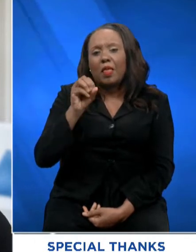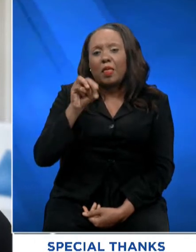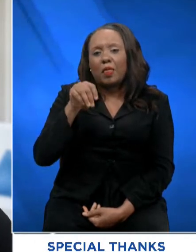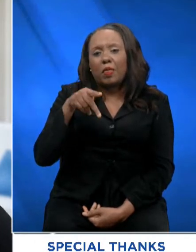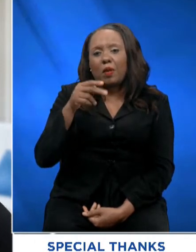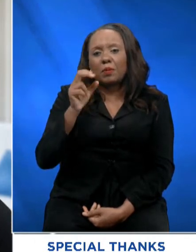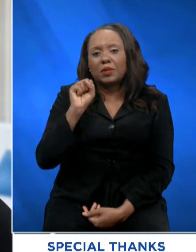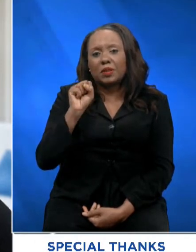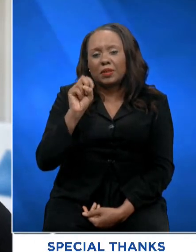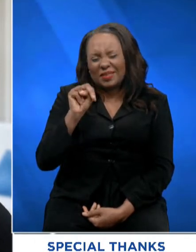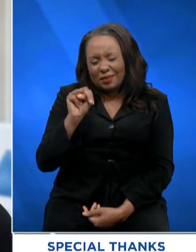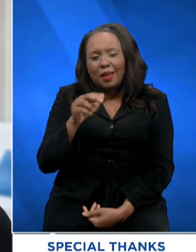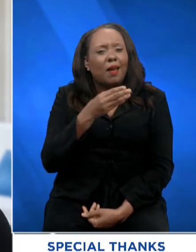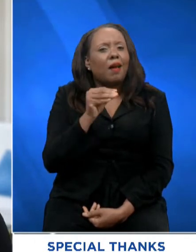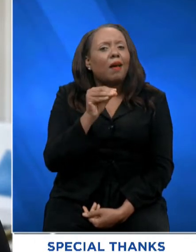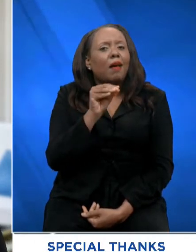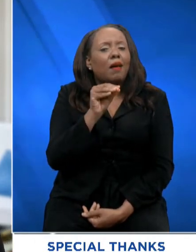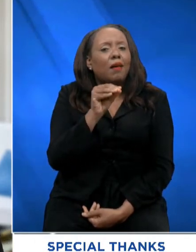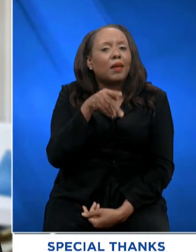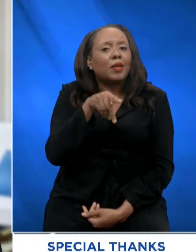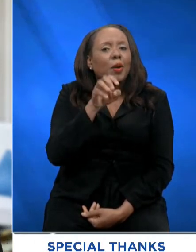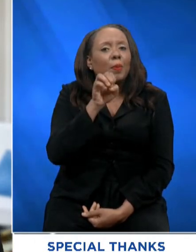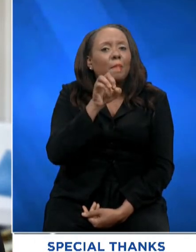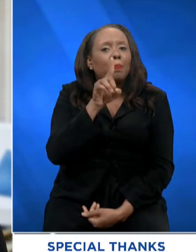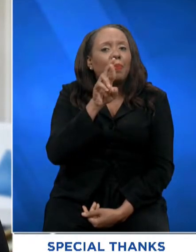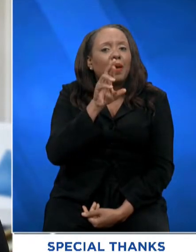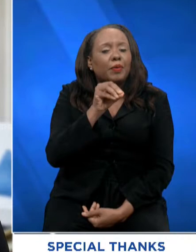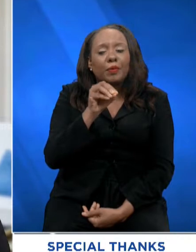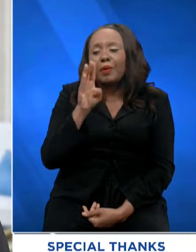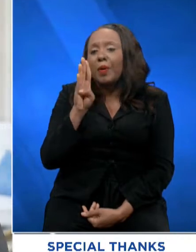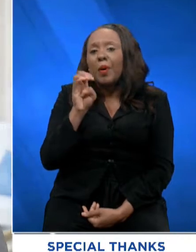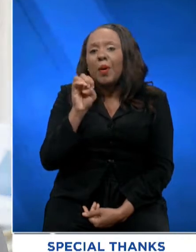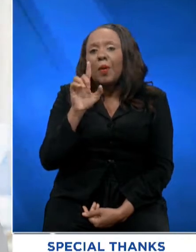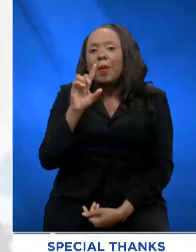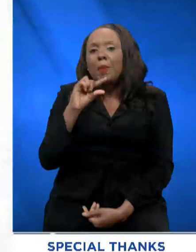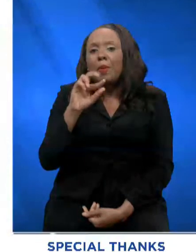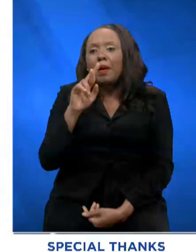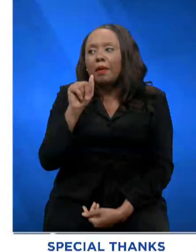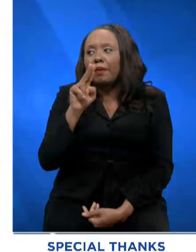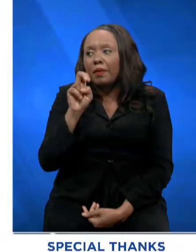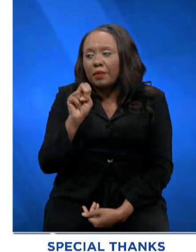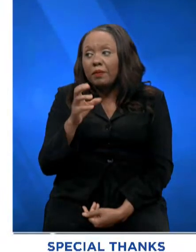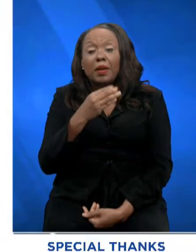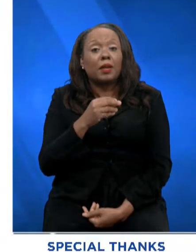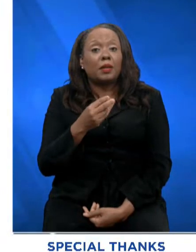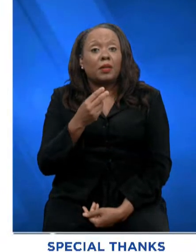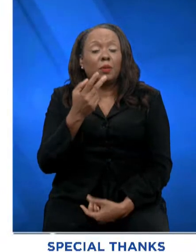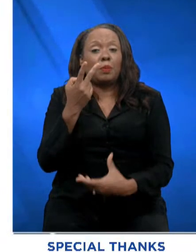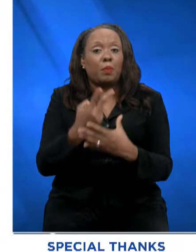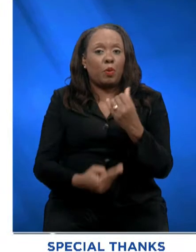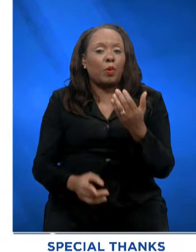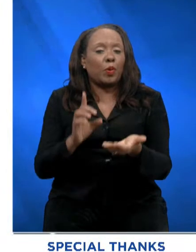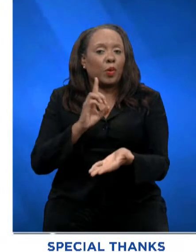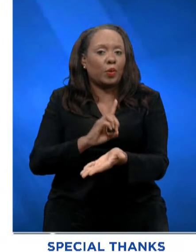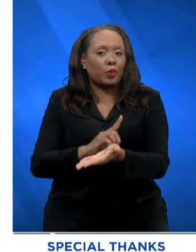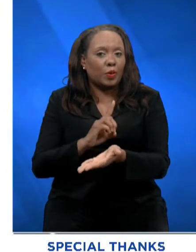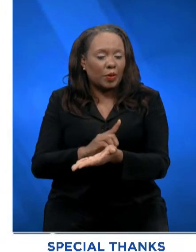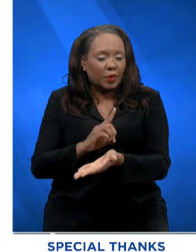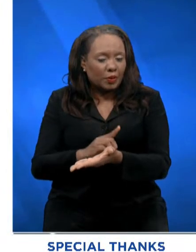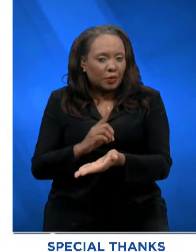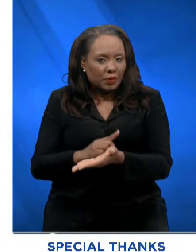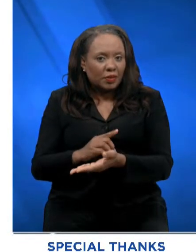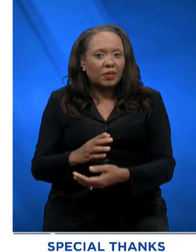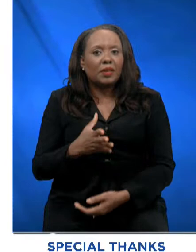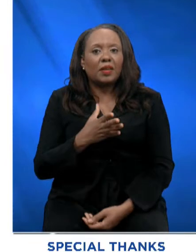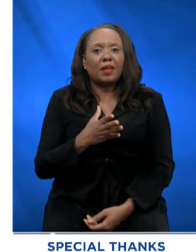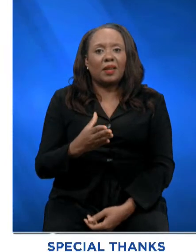health professionals, Dr. Charles Pierce, ophthalmologist, and of course, Dr. Keo Ford, St. Hill psychiatrist, and